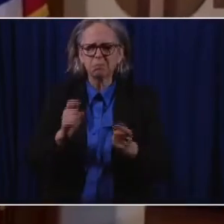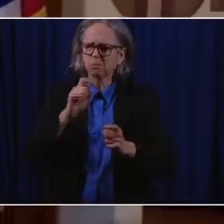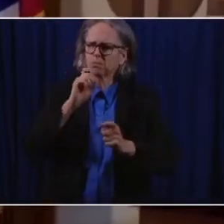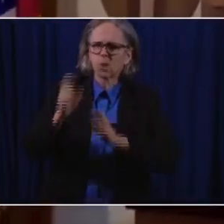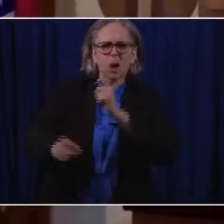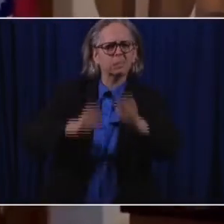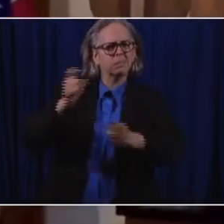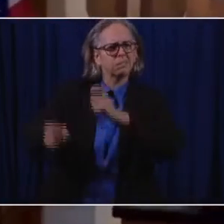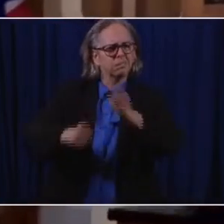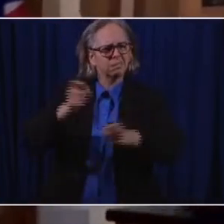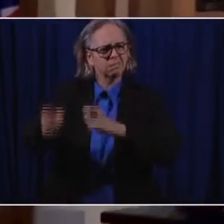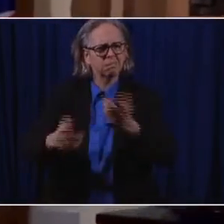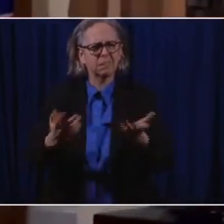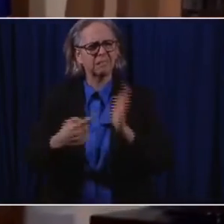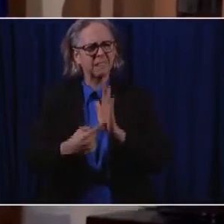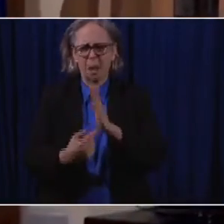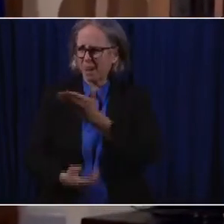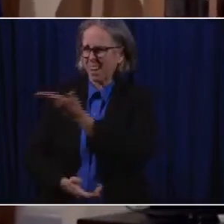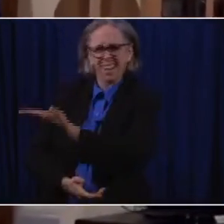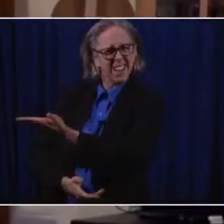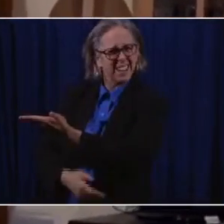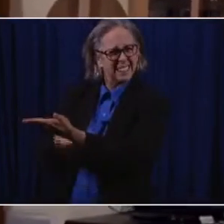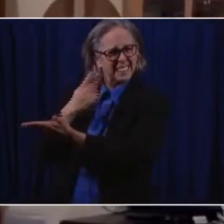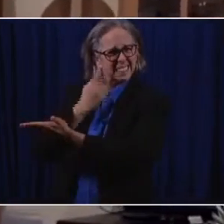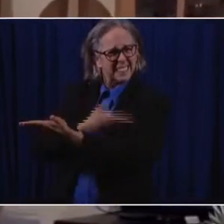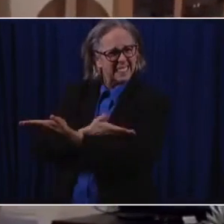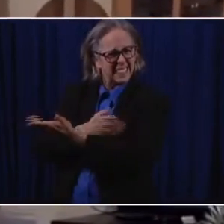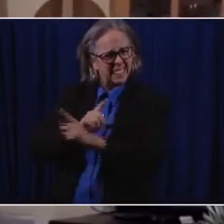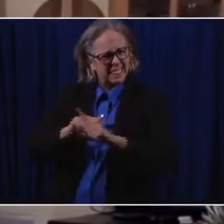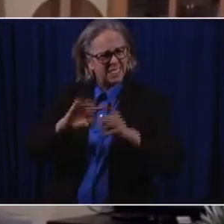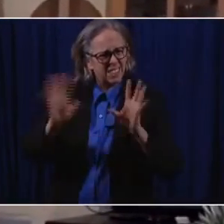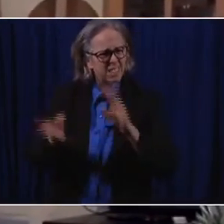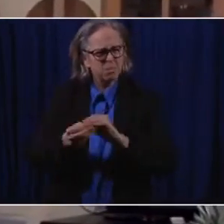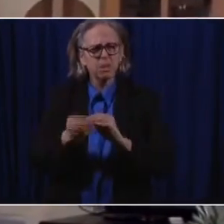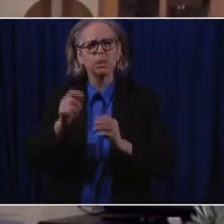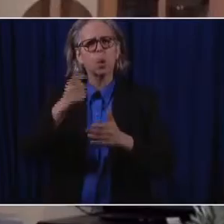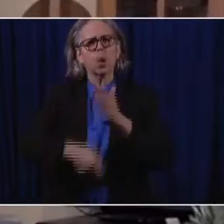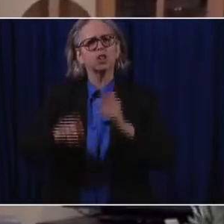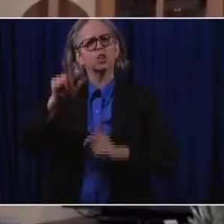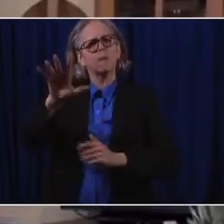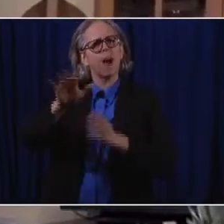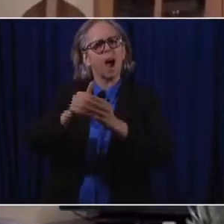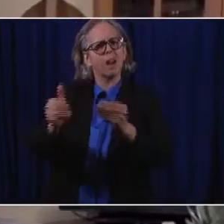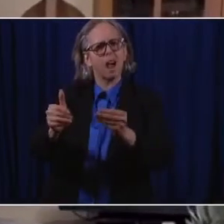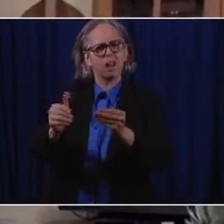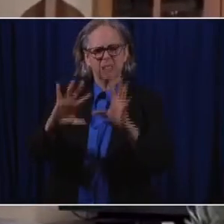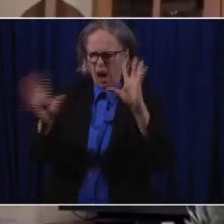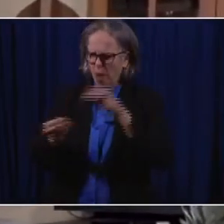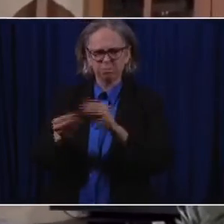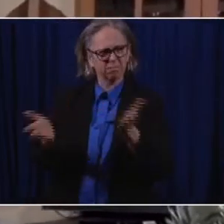groceries here, this is what $25 buys for you if you go to your grocery store.